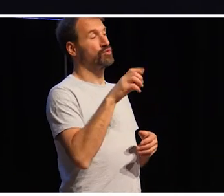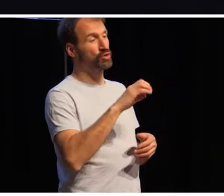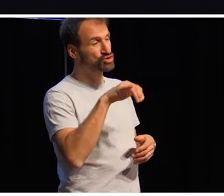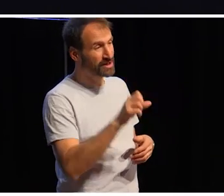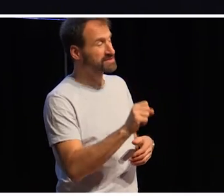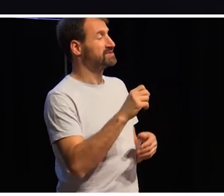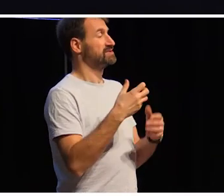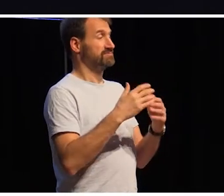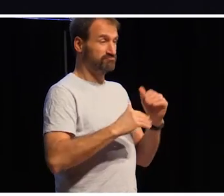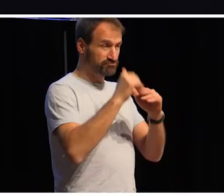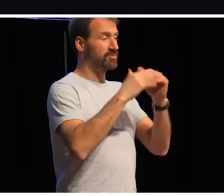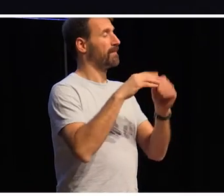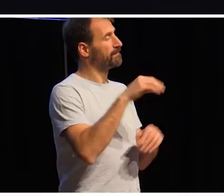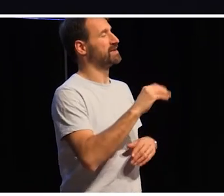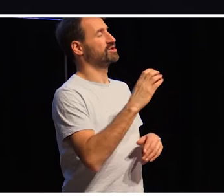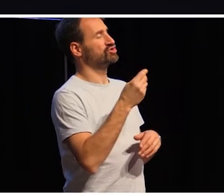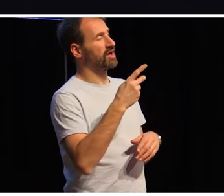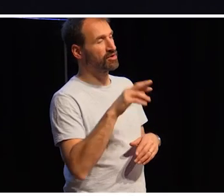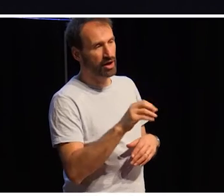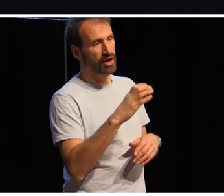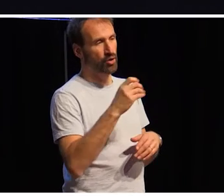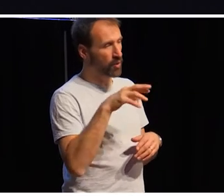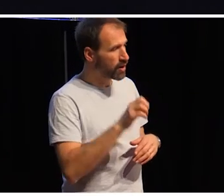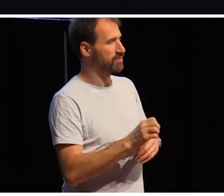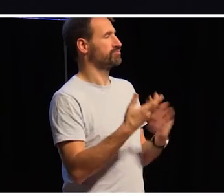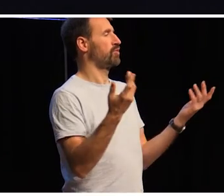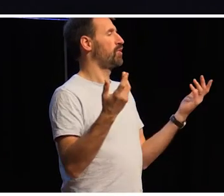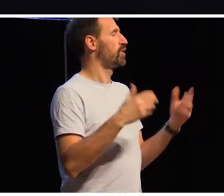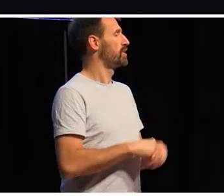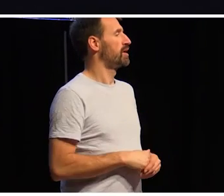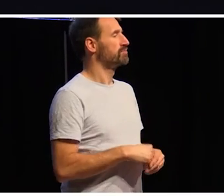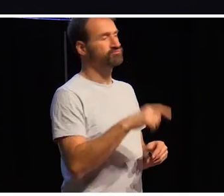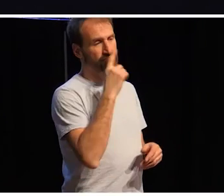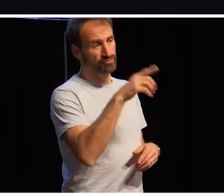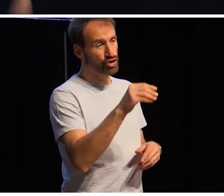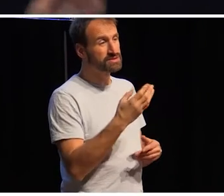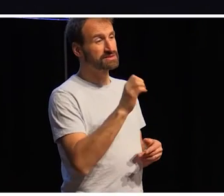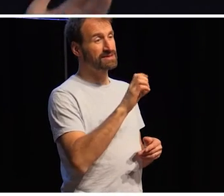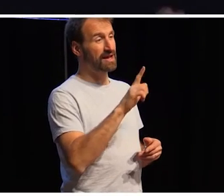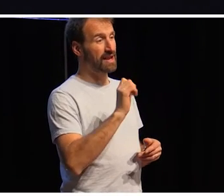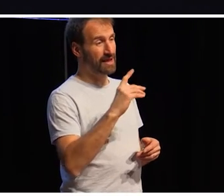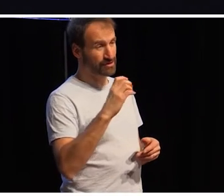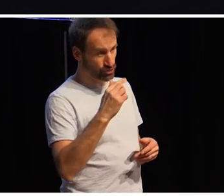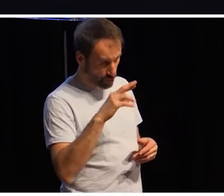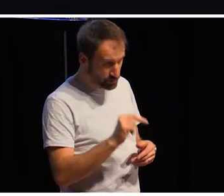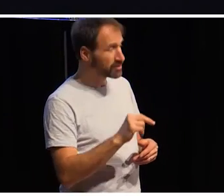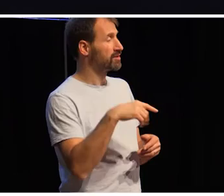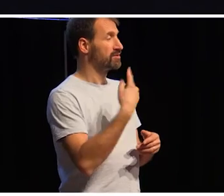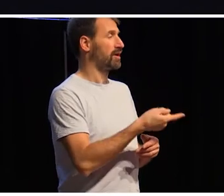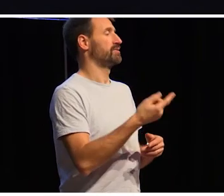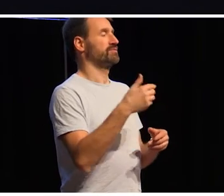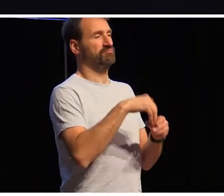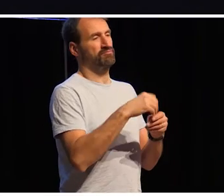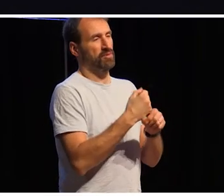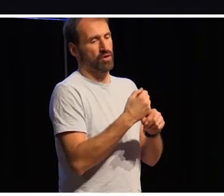default Node.js comes with the V8 engine. If you're using Electron, that runs on V8 and Chrome, so there's V8 in